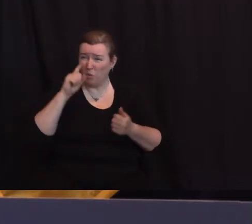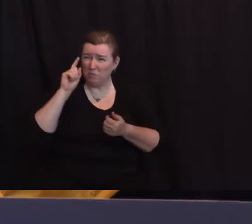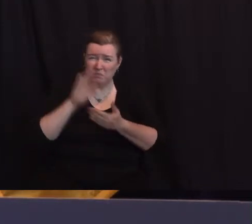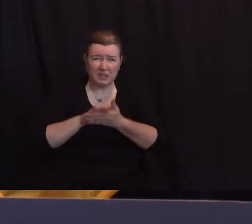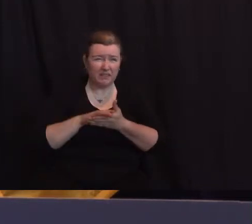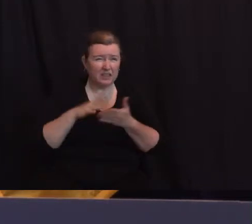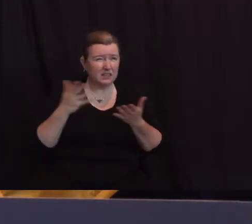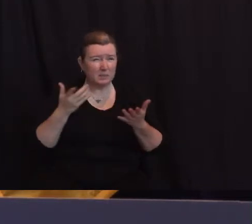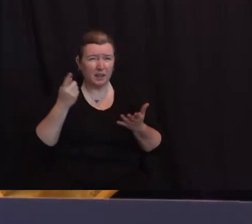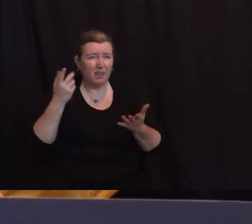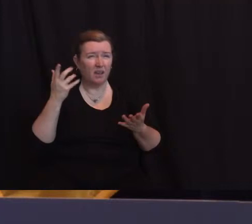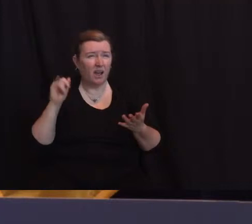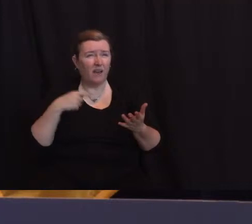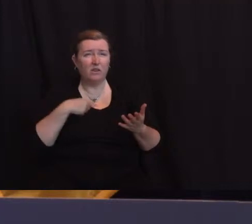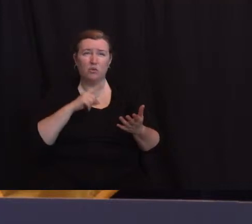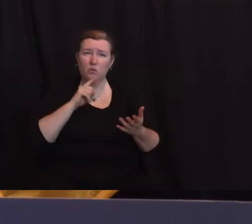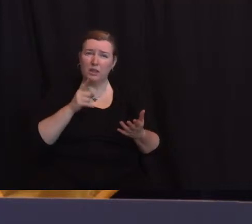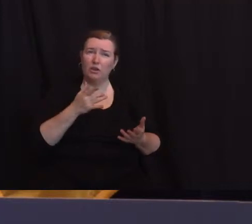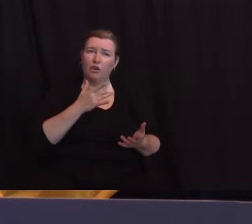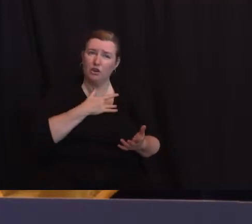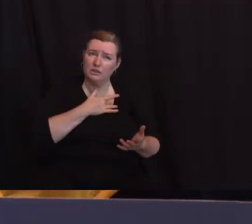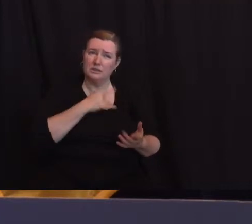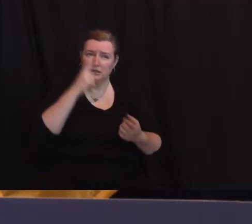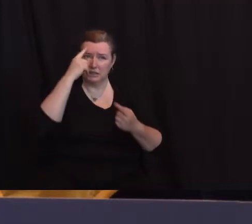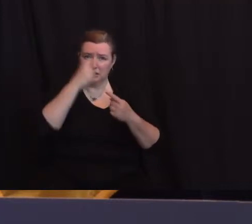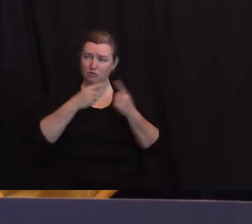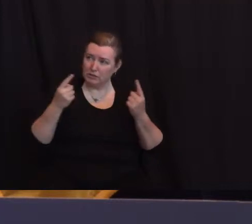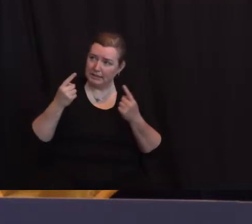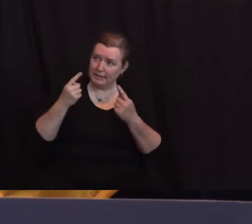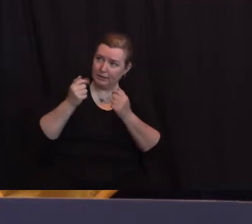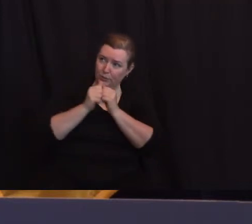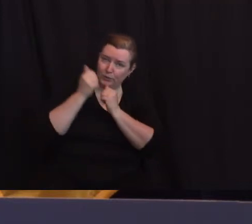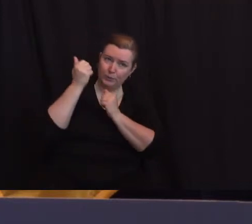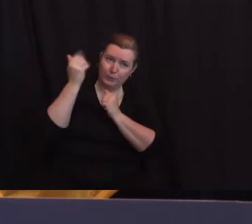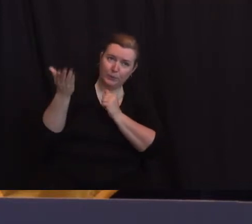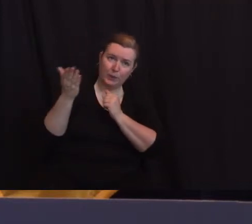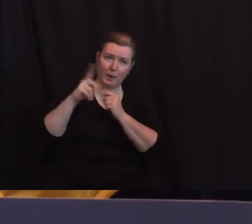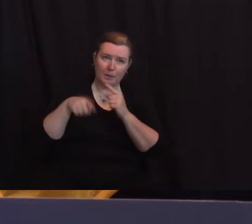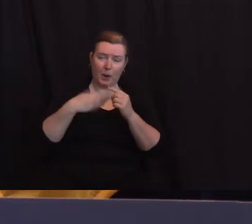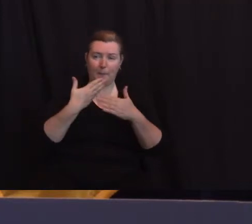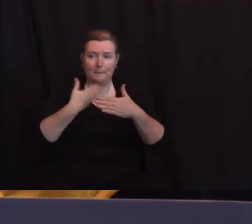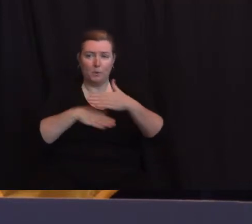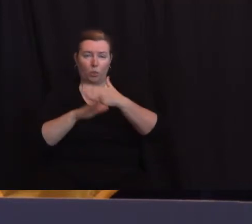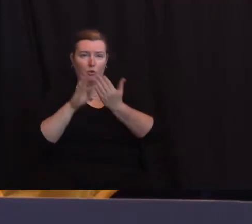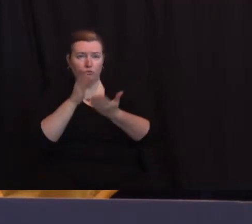have a heartfelt, genuine disagreement with you over the issue of reproductive rights?